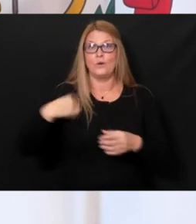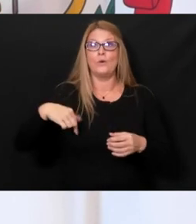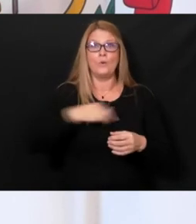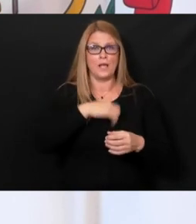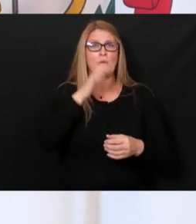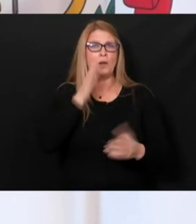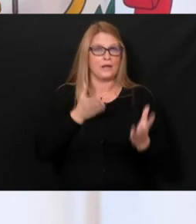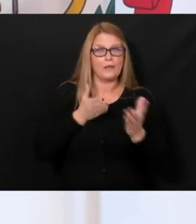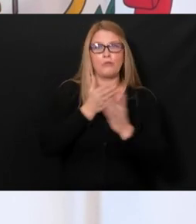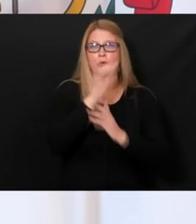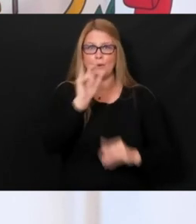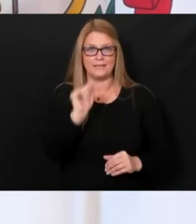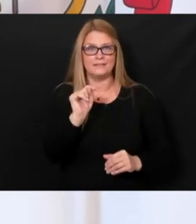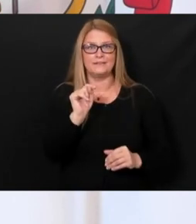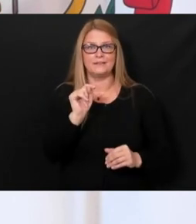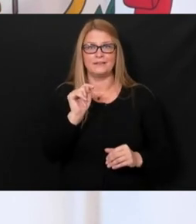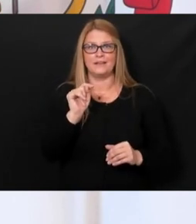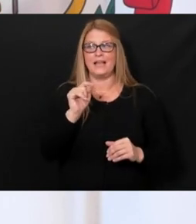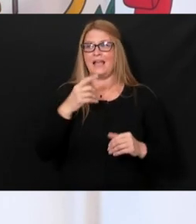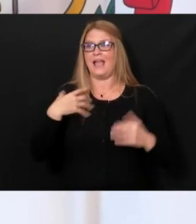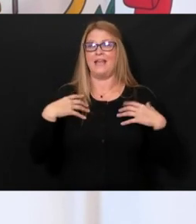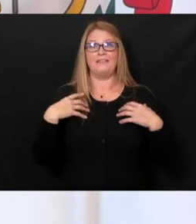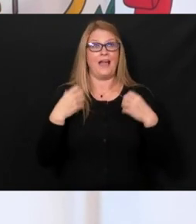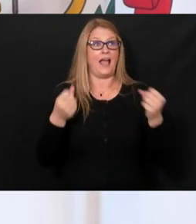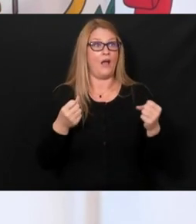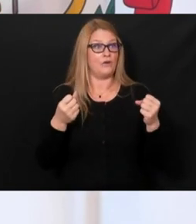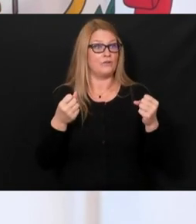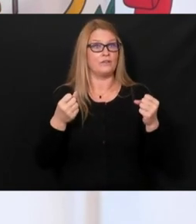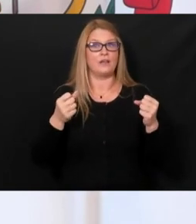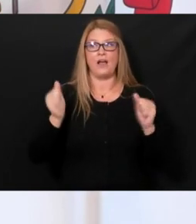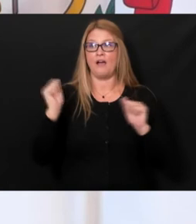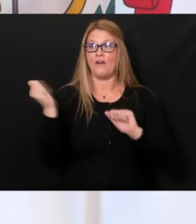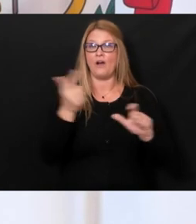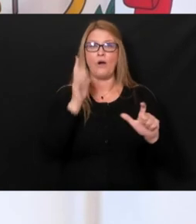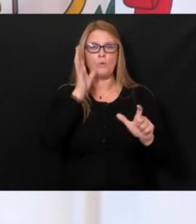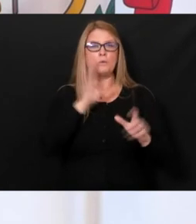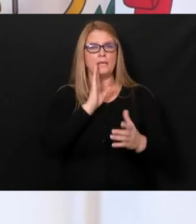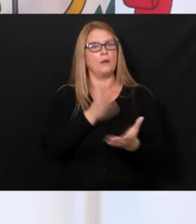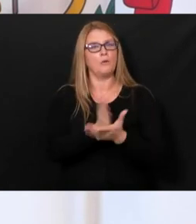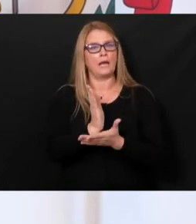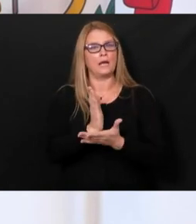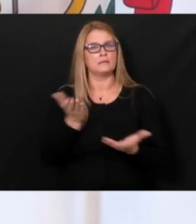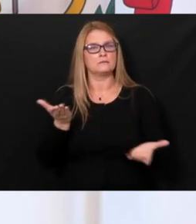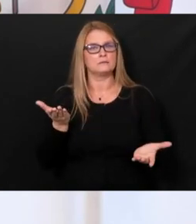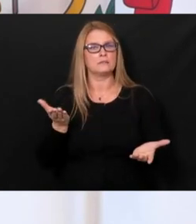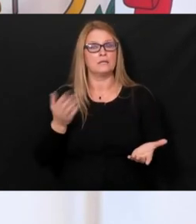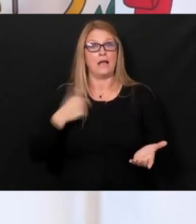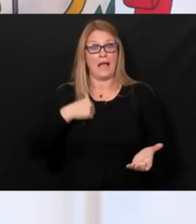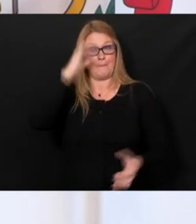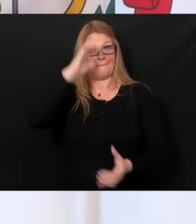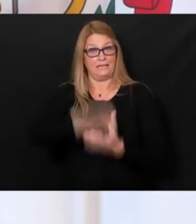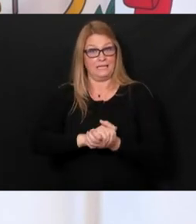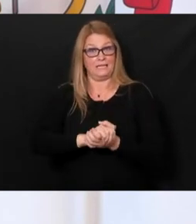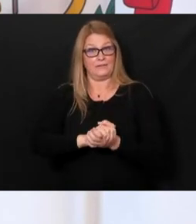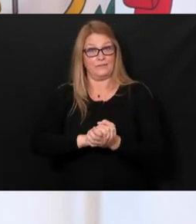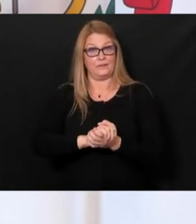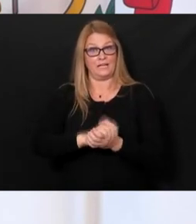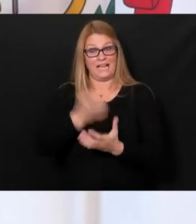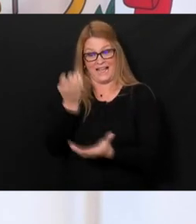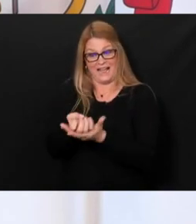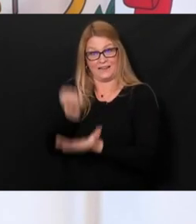through this from a health standpoint and be okay. And I also truly believe that from an